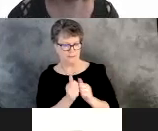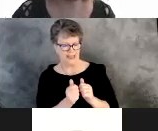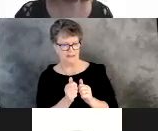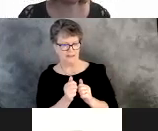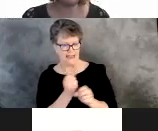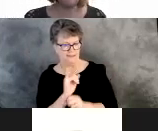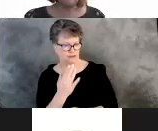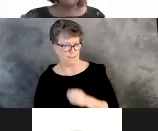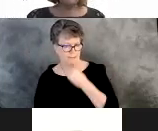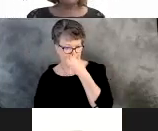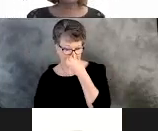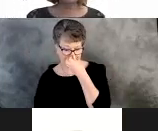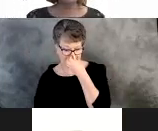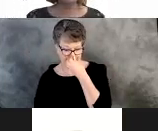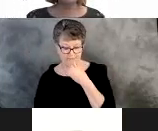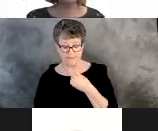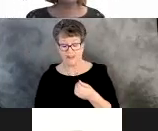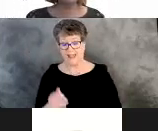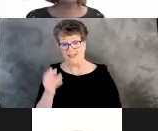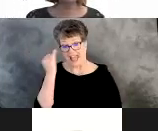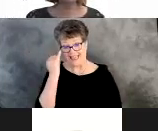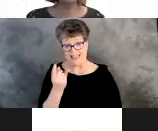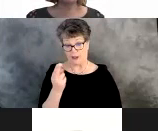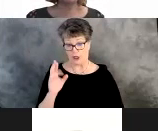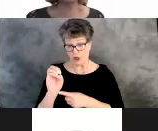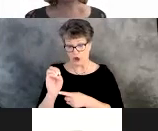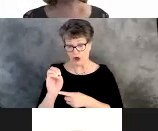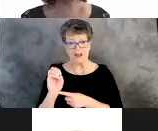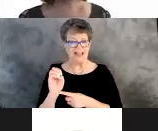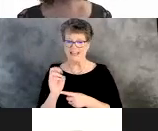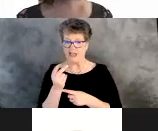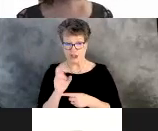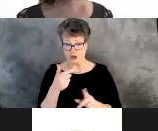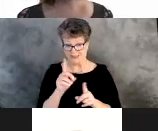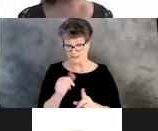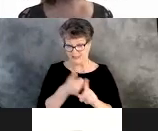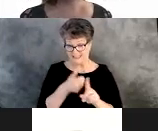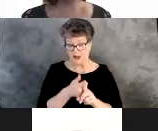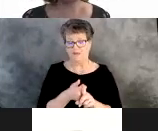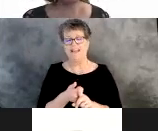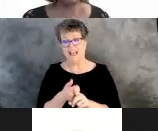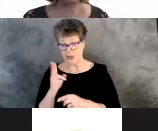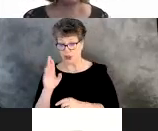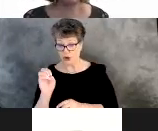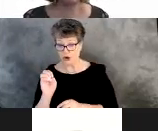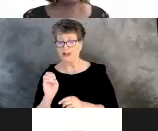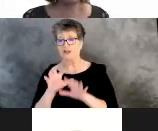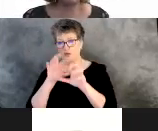job. And the idea is that the cure is not to cure the disability, it's to remove barriers in the built